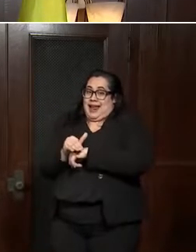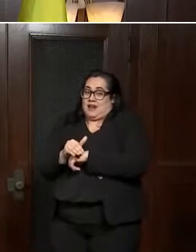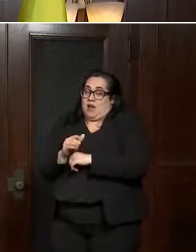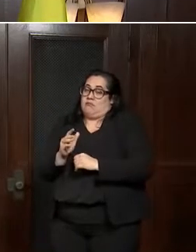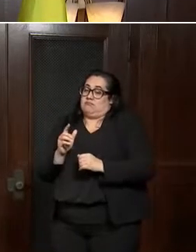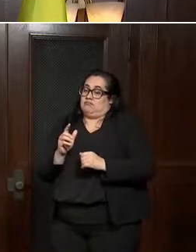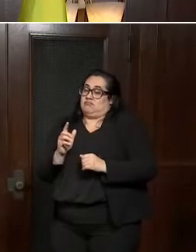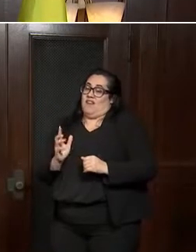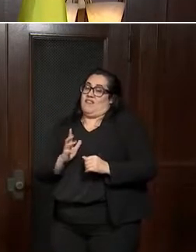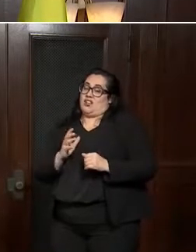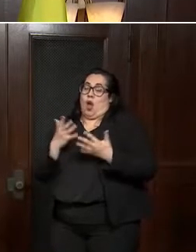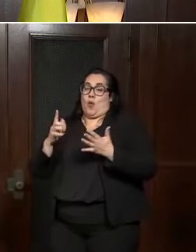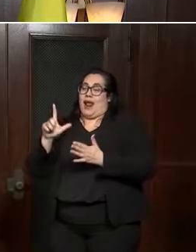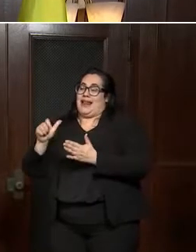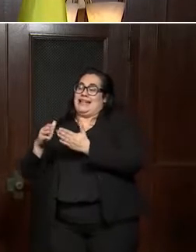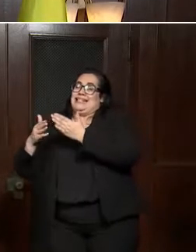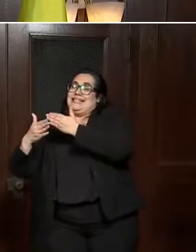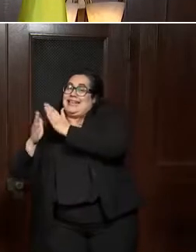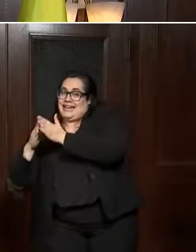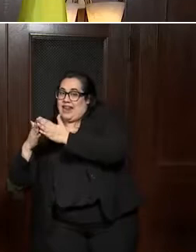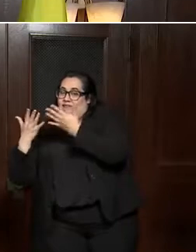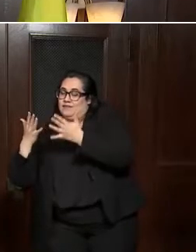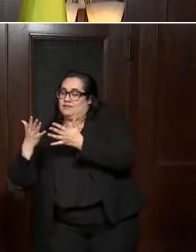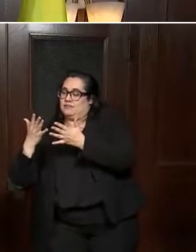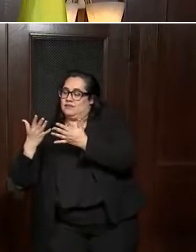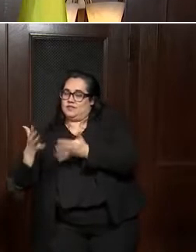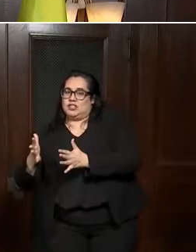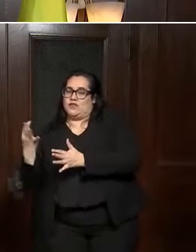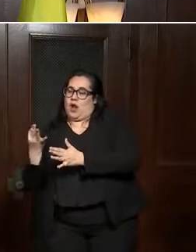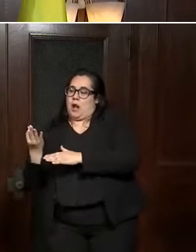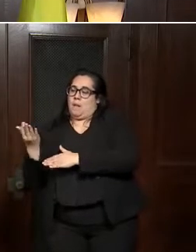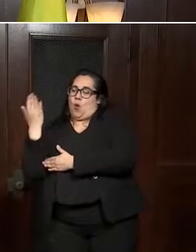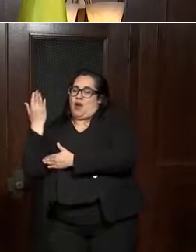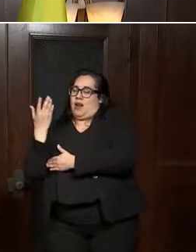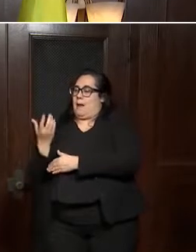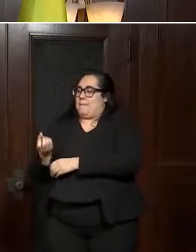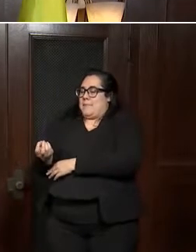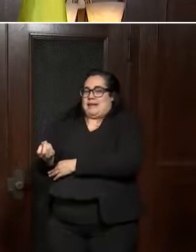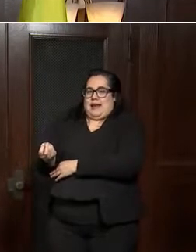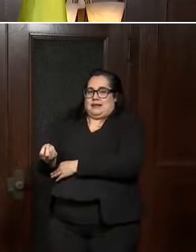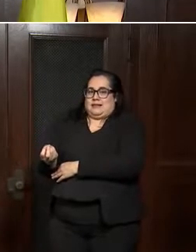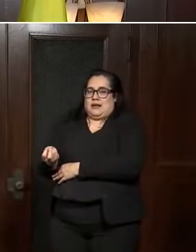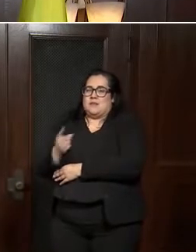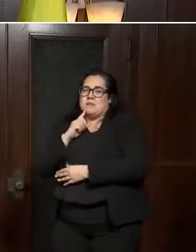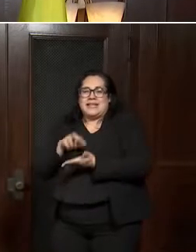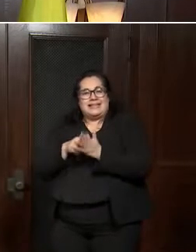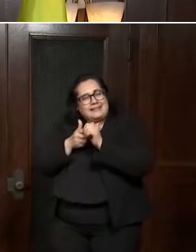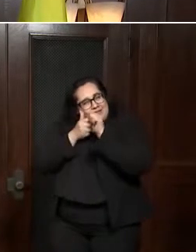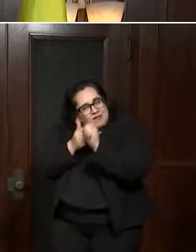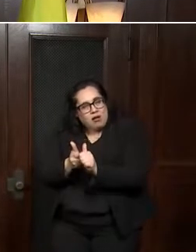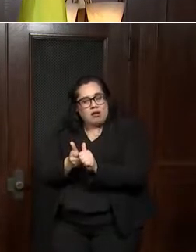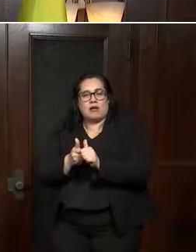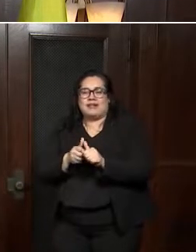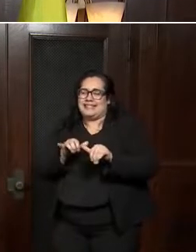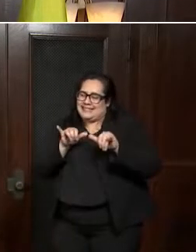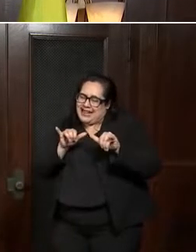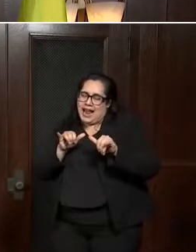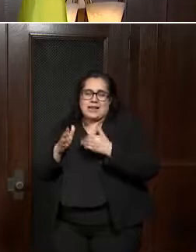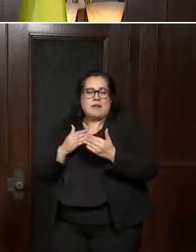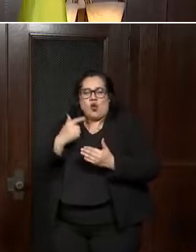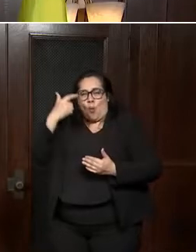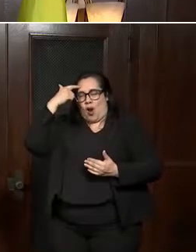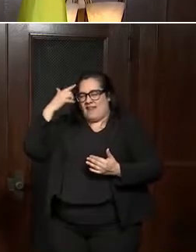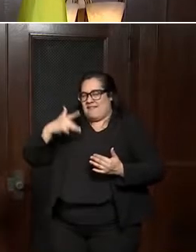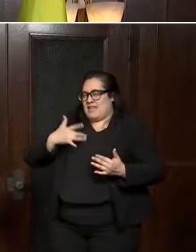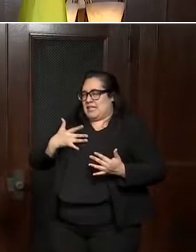officially. It's already in LA City since last Friday morning at midnight. So keep with it, stay with it, no matter what your brain